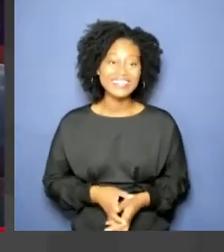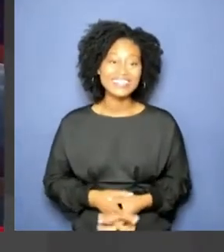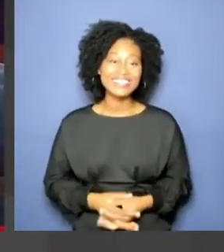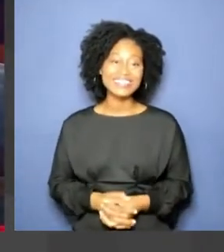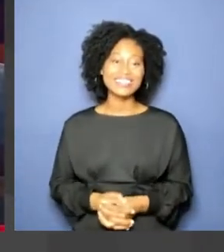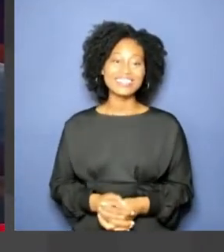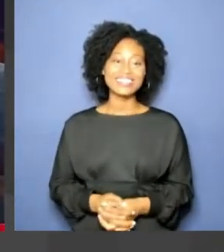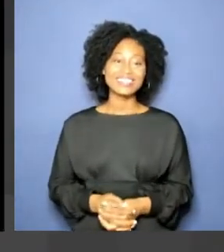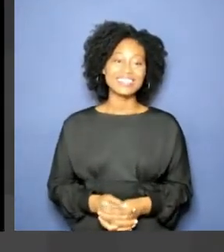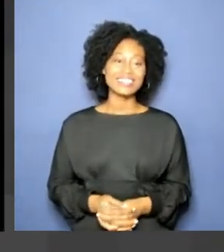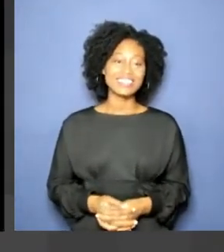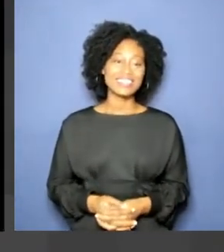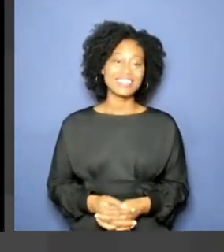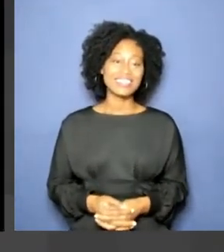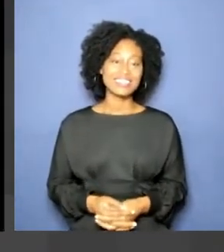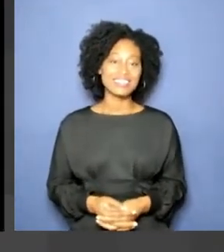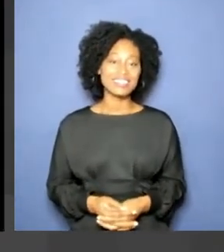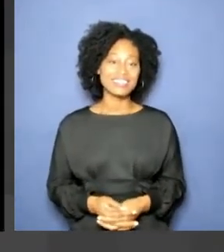What should I do now?